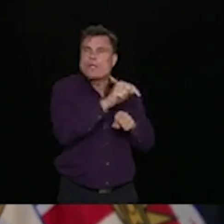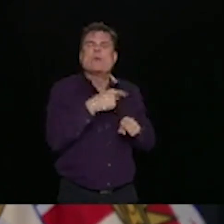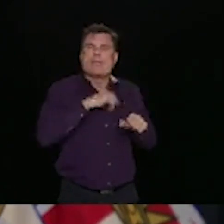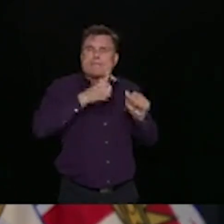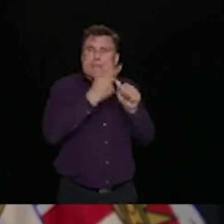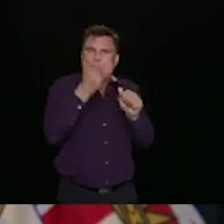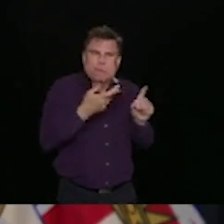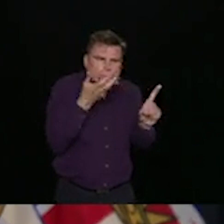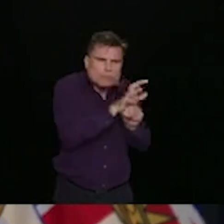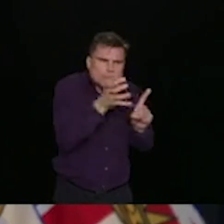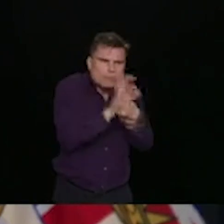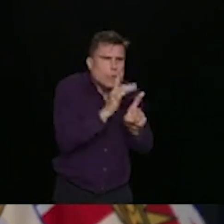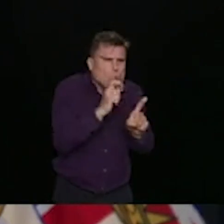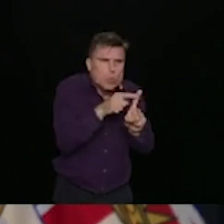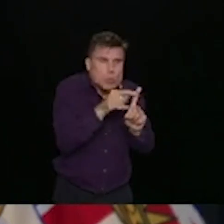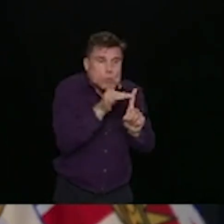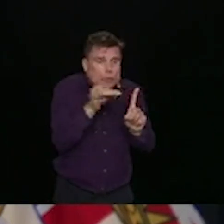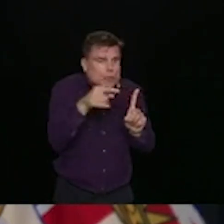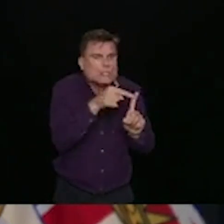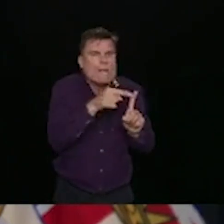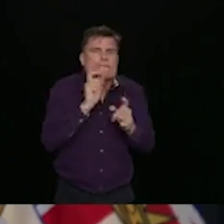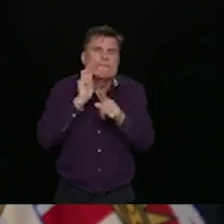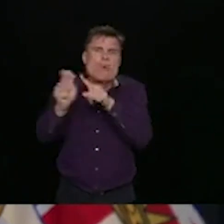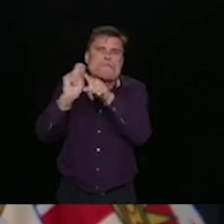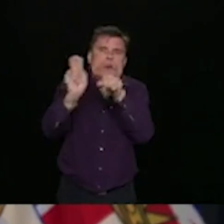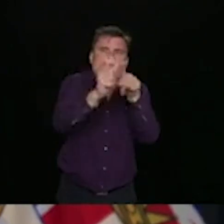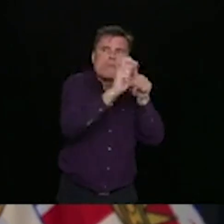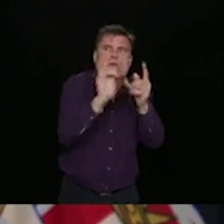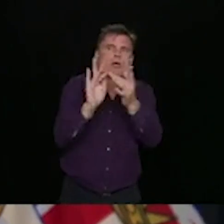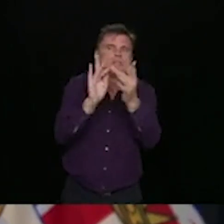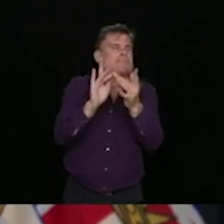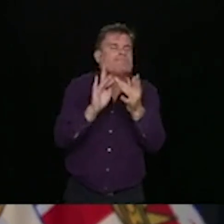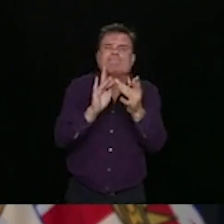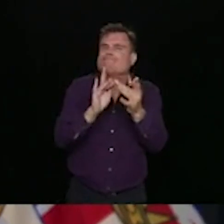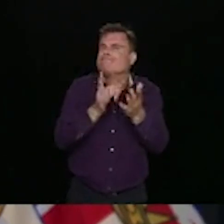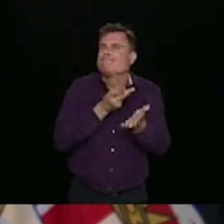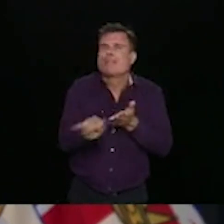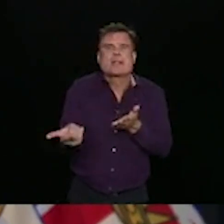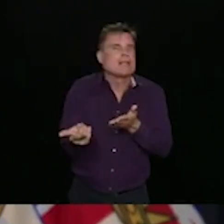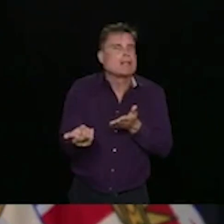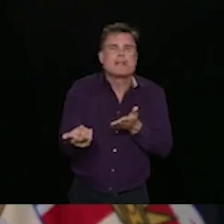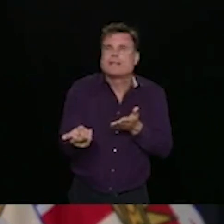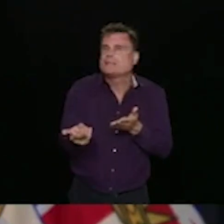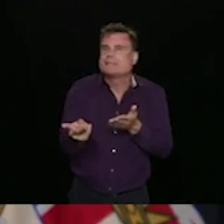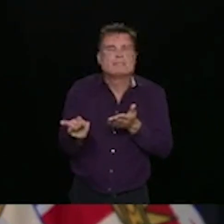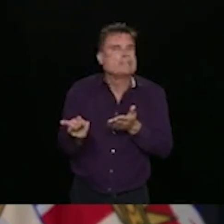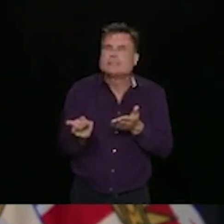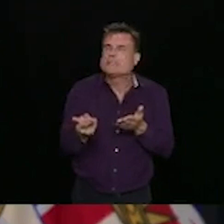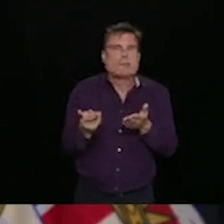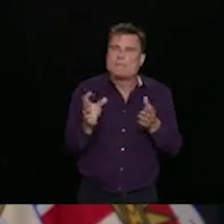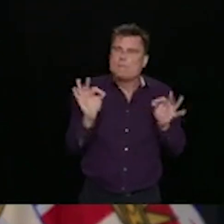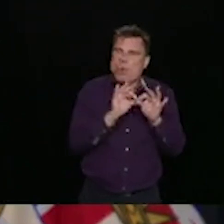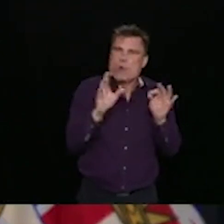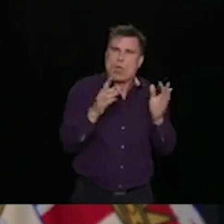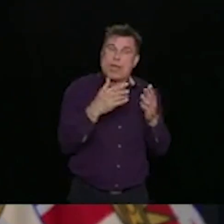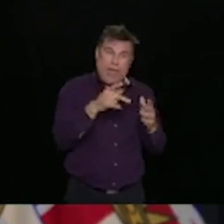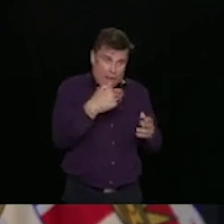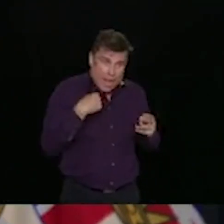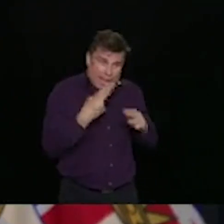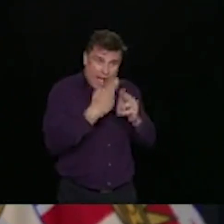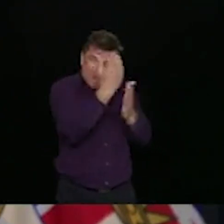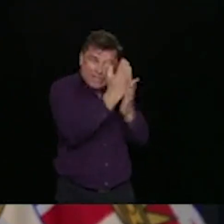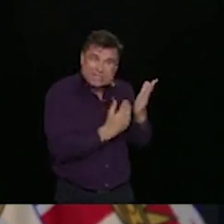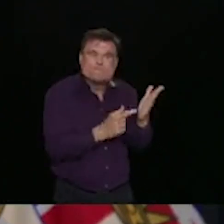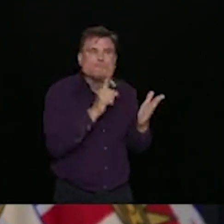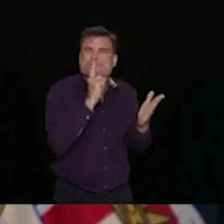up, then we don't necessarily have to put out a public notice. So, for example, we've had public notices